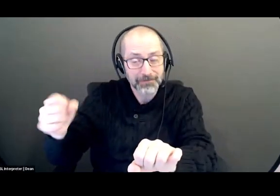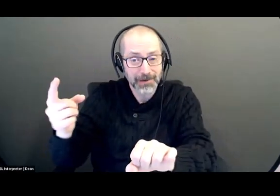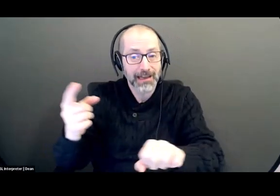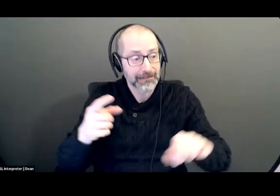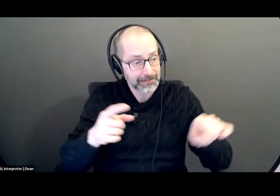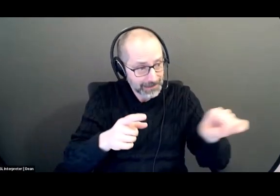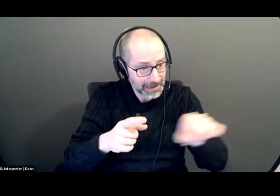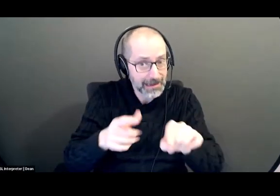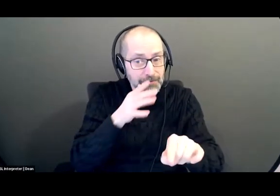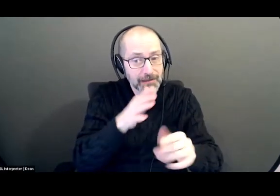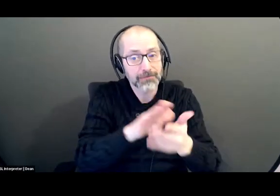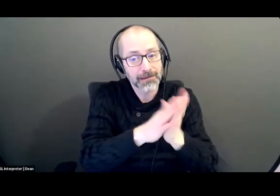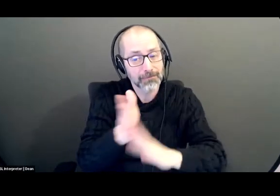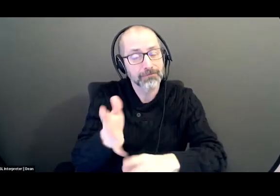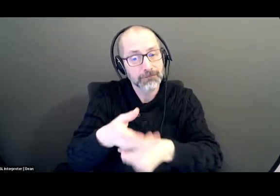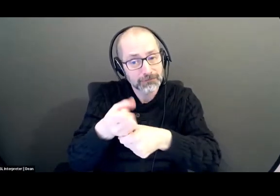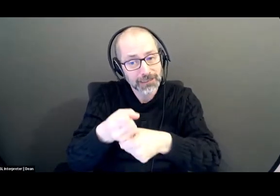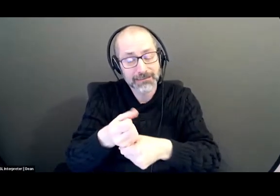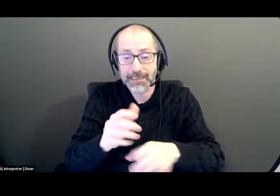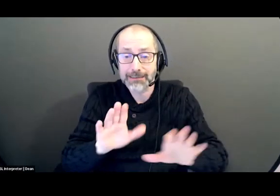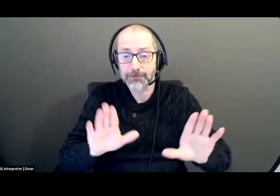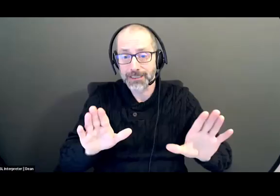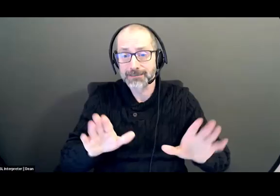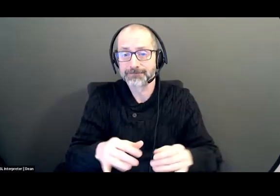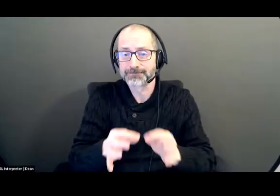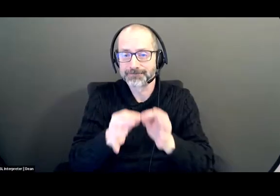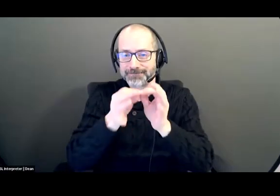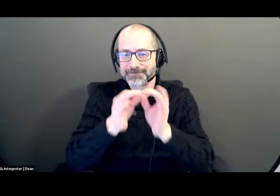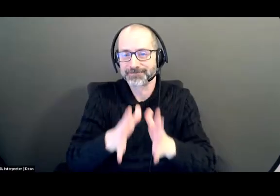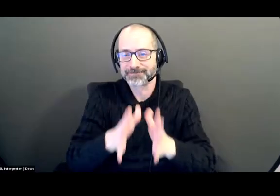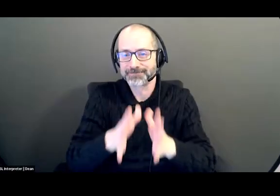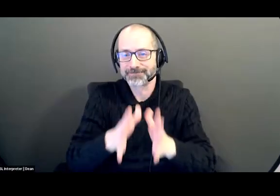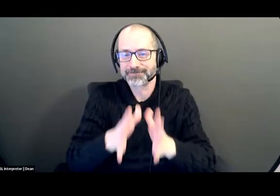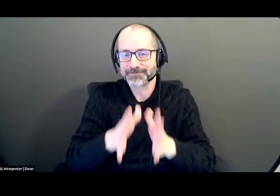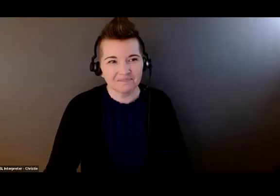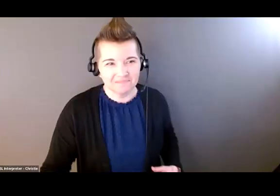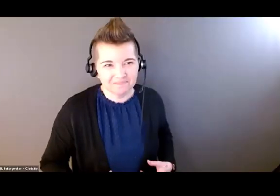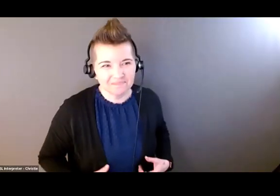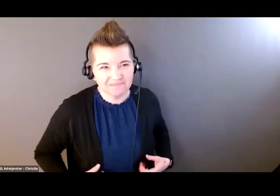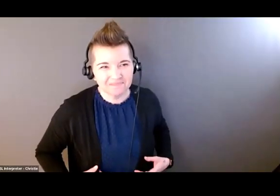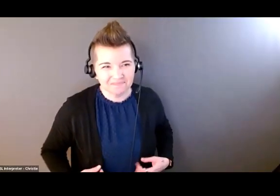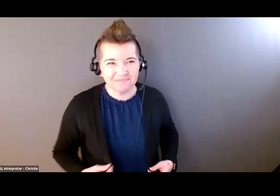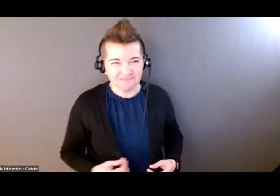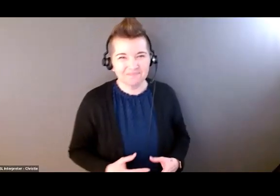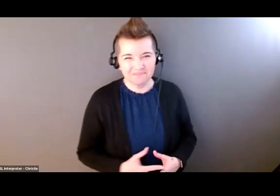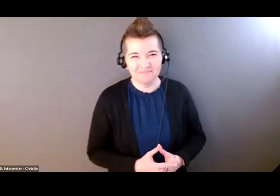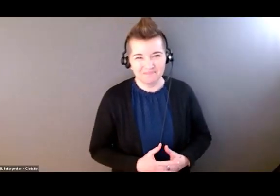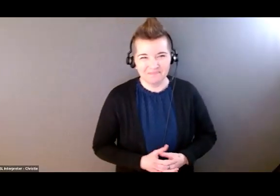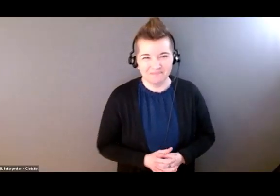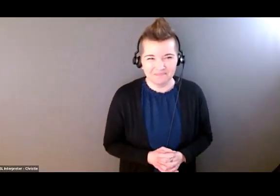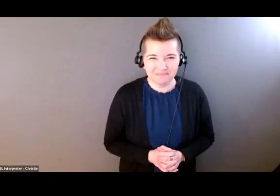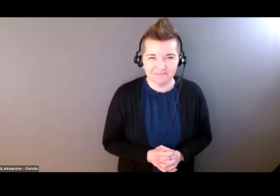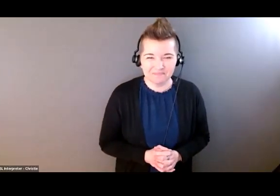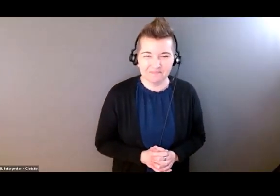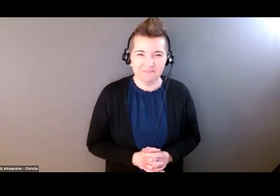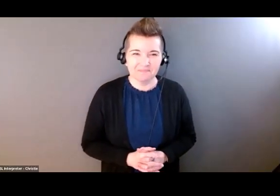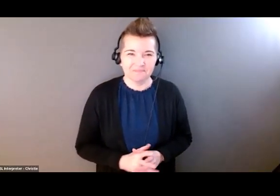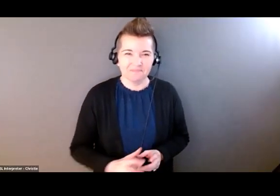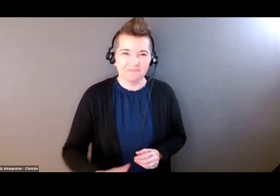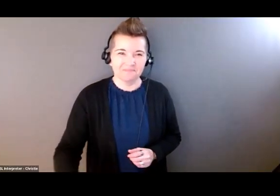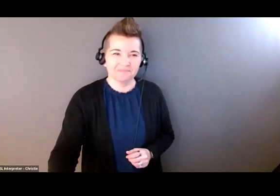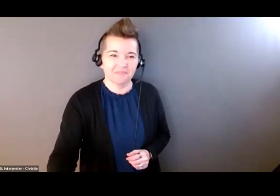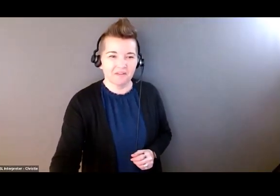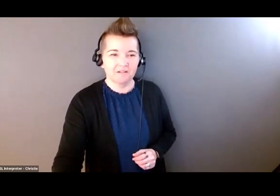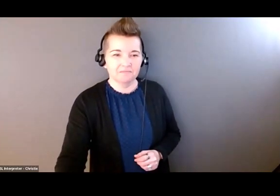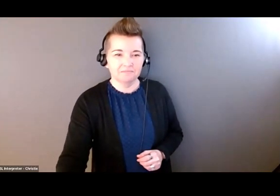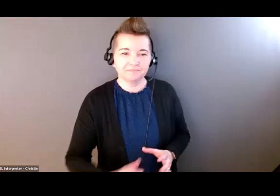client, it changes the trajectory of how we are able to be together. And even if you're in the system's not